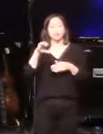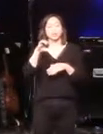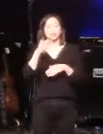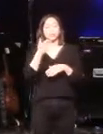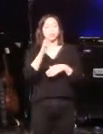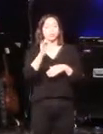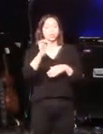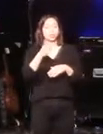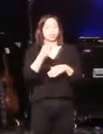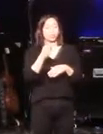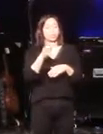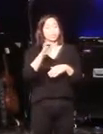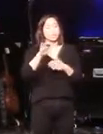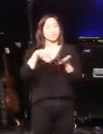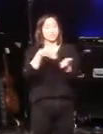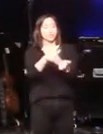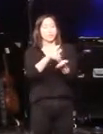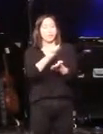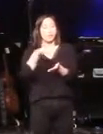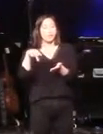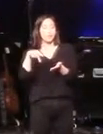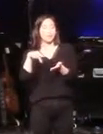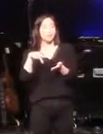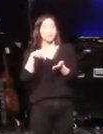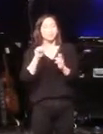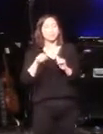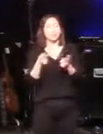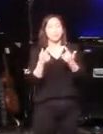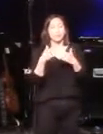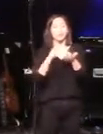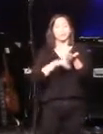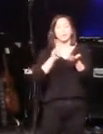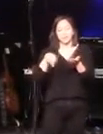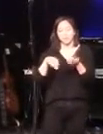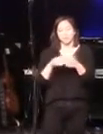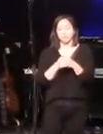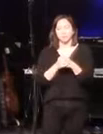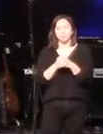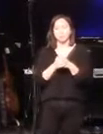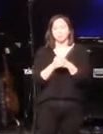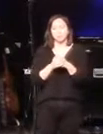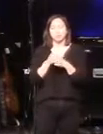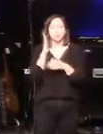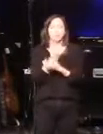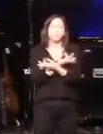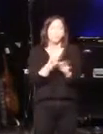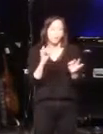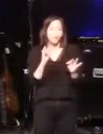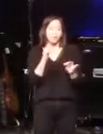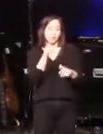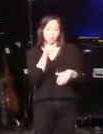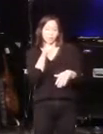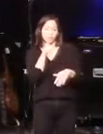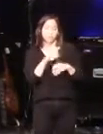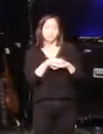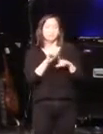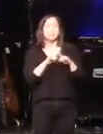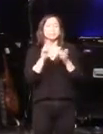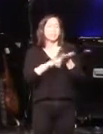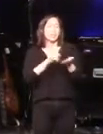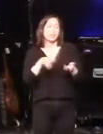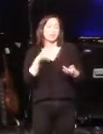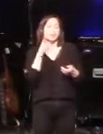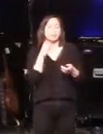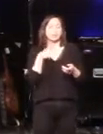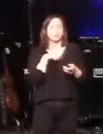for that. It's free. Just let us know. We want to know how much food to get for you, and it's going to be upstairs. But again, we want you to come. If you are new and you